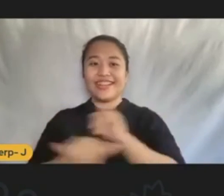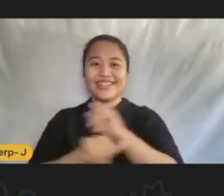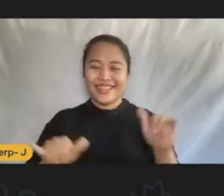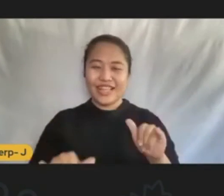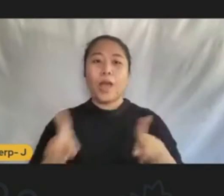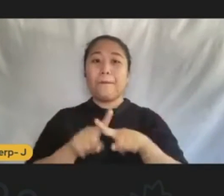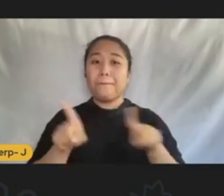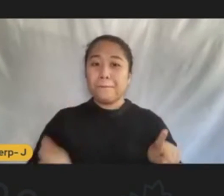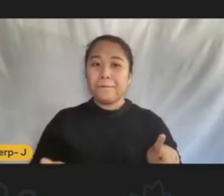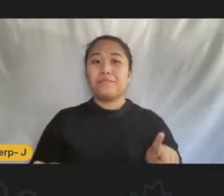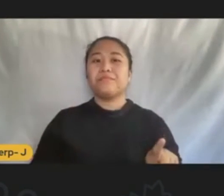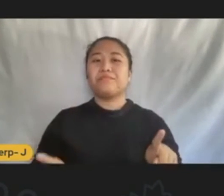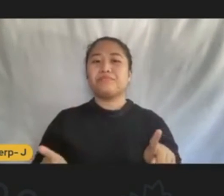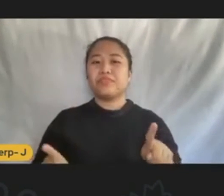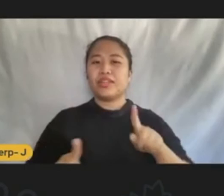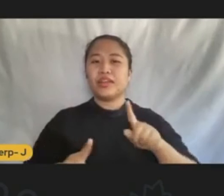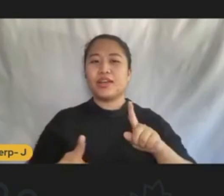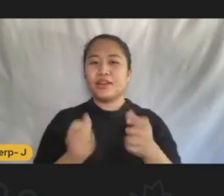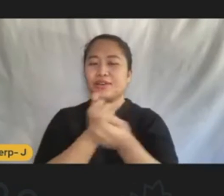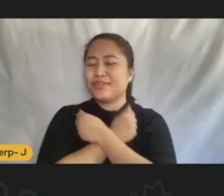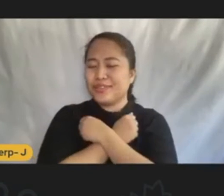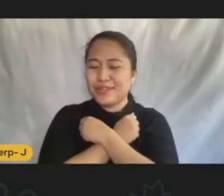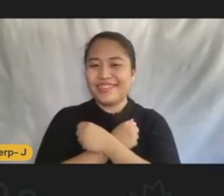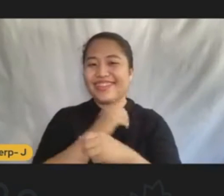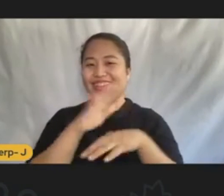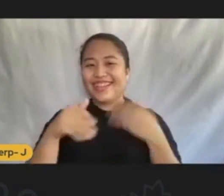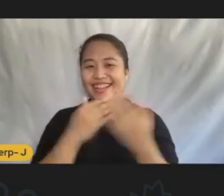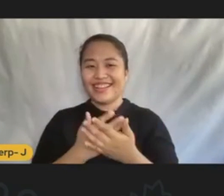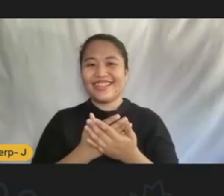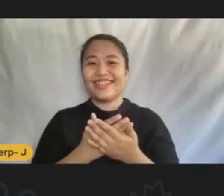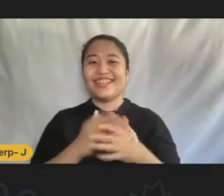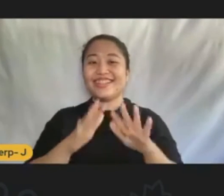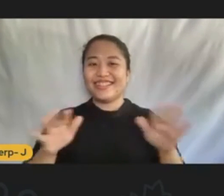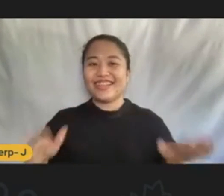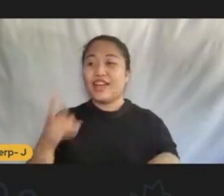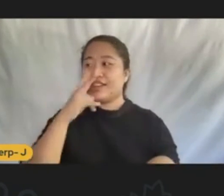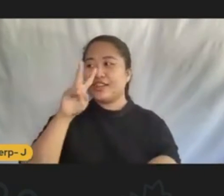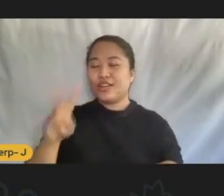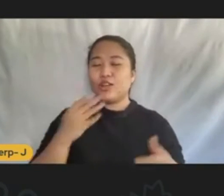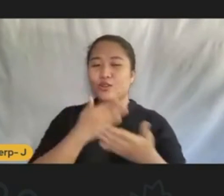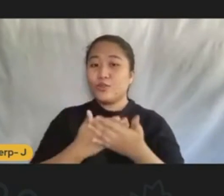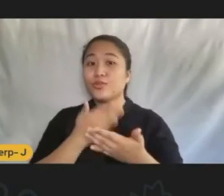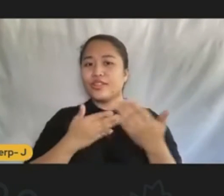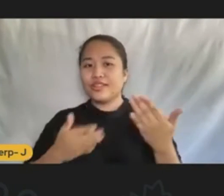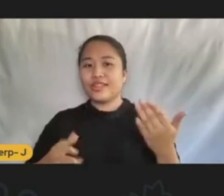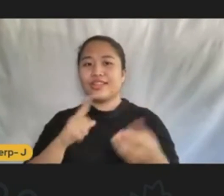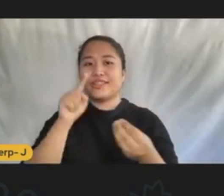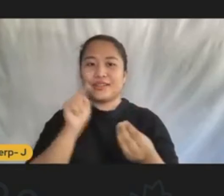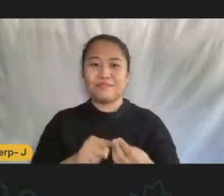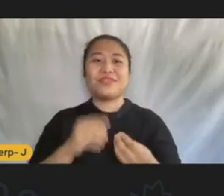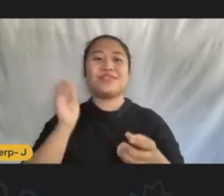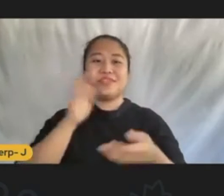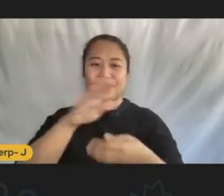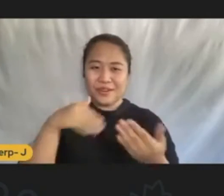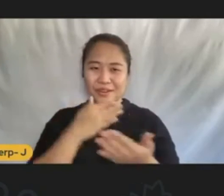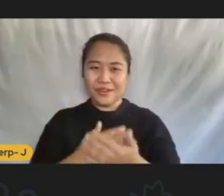very lovable, and she does see the good in everybody. So she loves her little sister a lot, and they don't argue